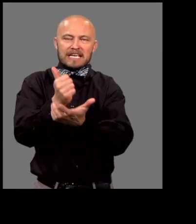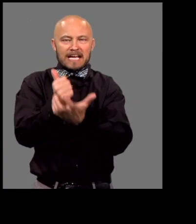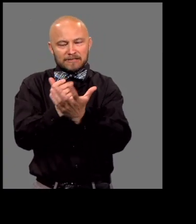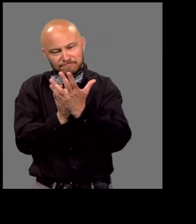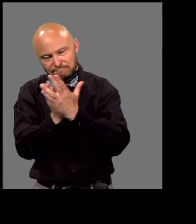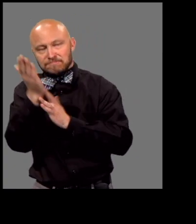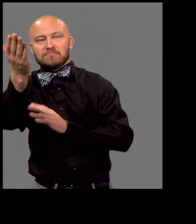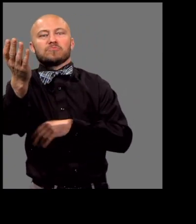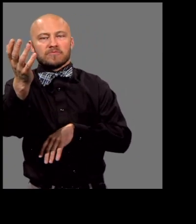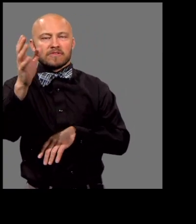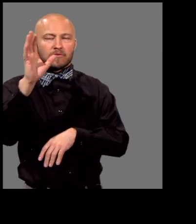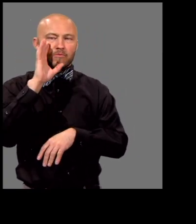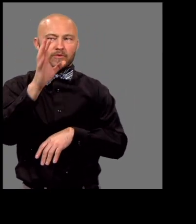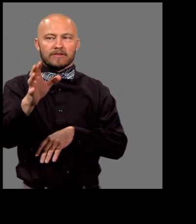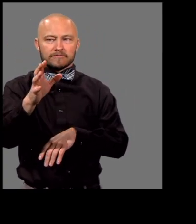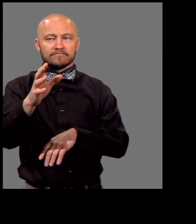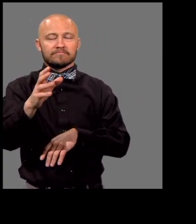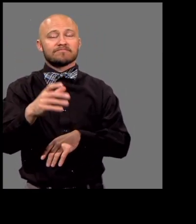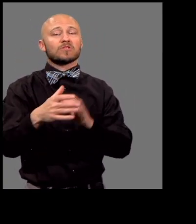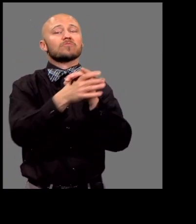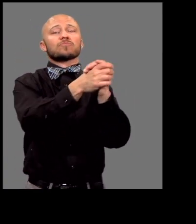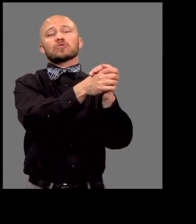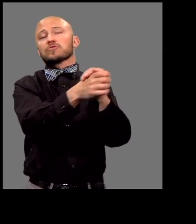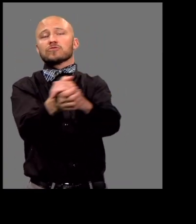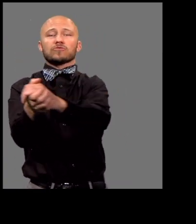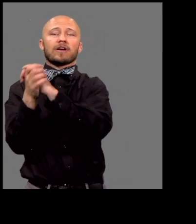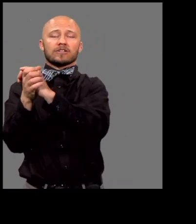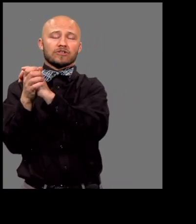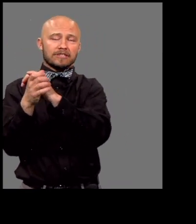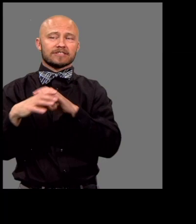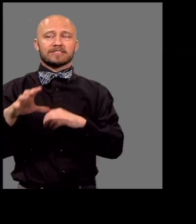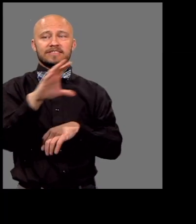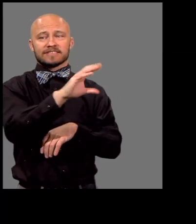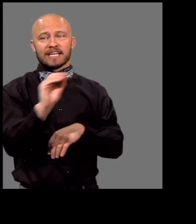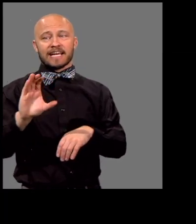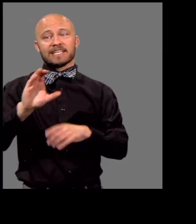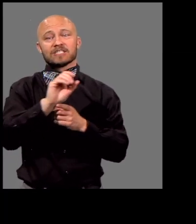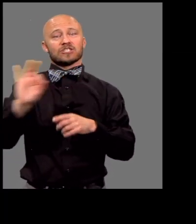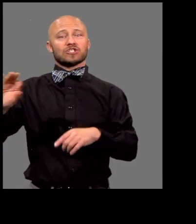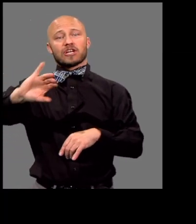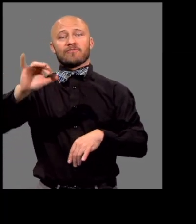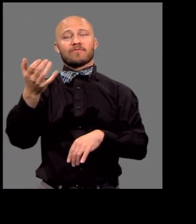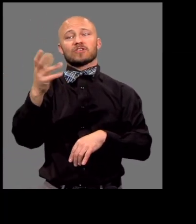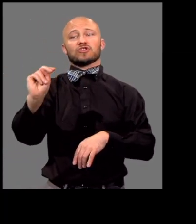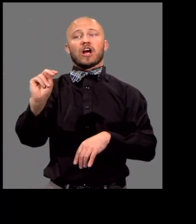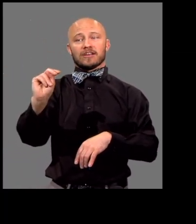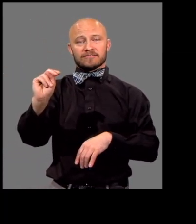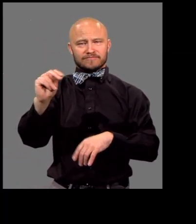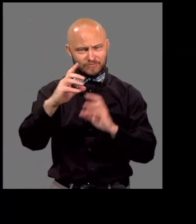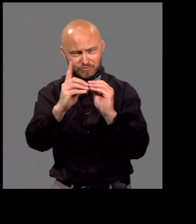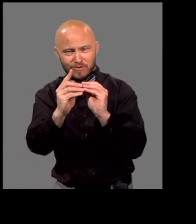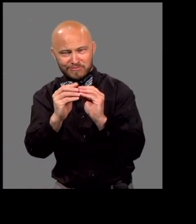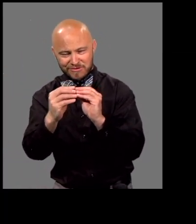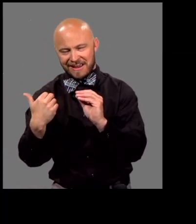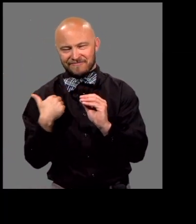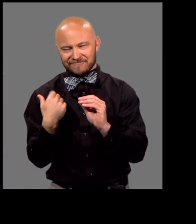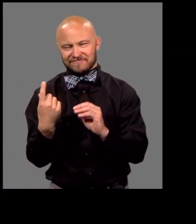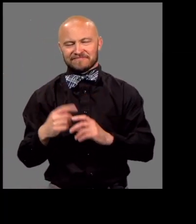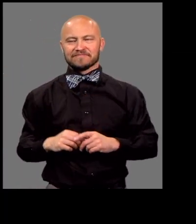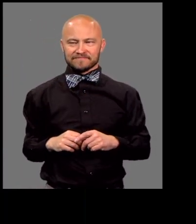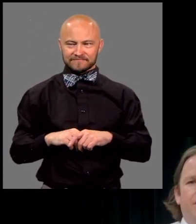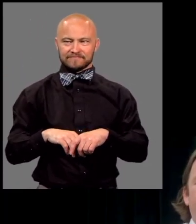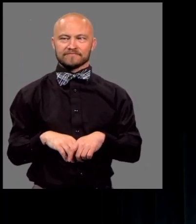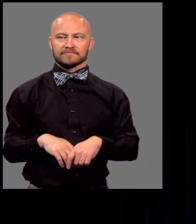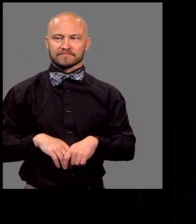with shiny colors. All right. So once again, congratulations. And here's Chef John to give you another address there. All